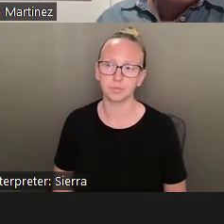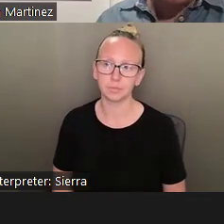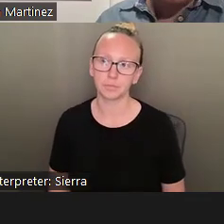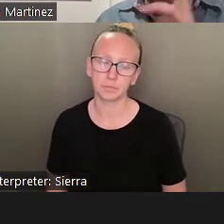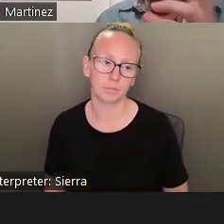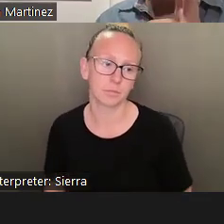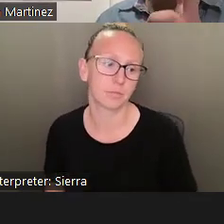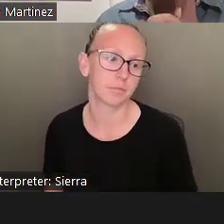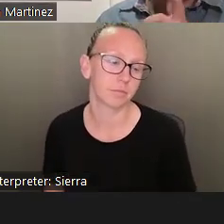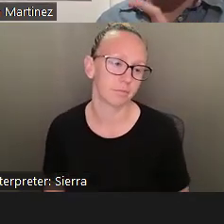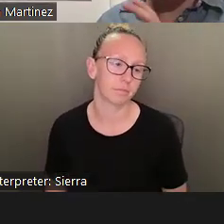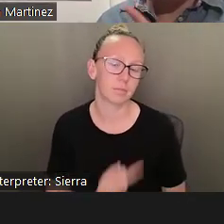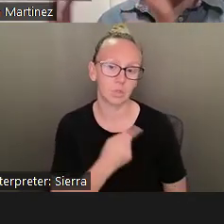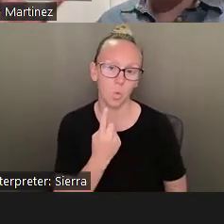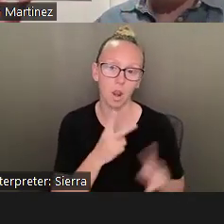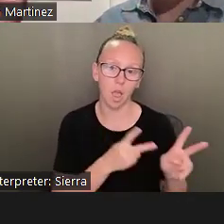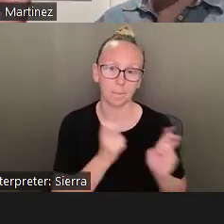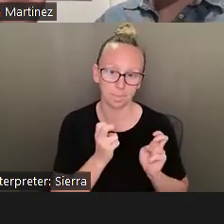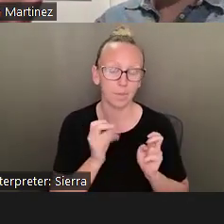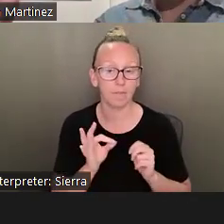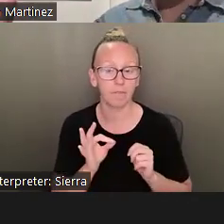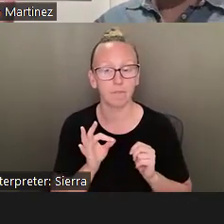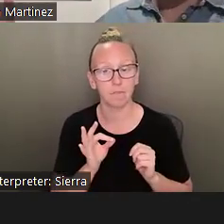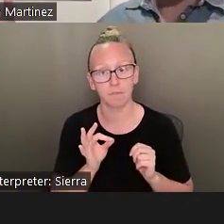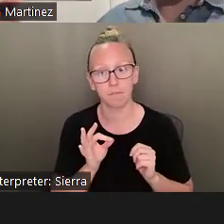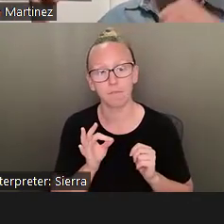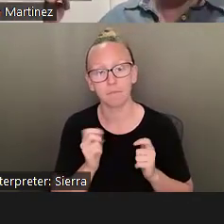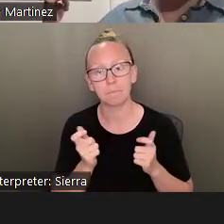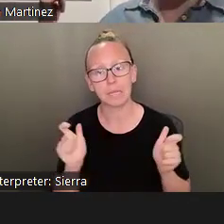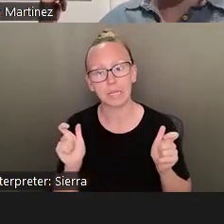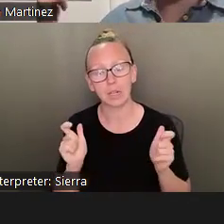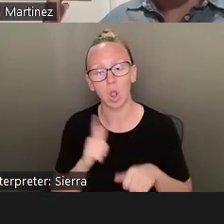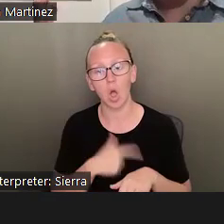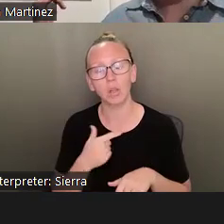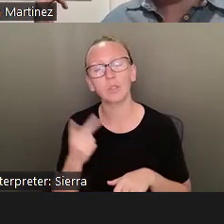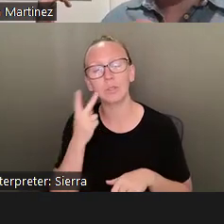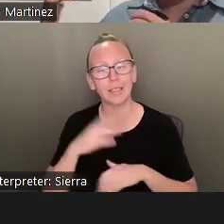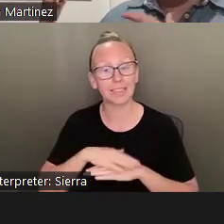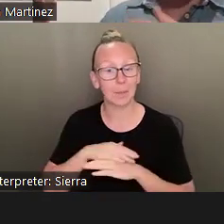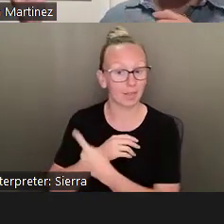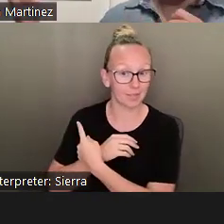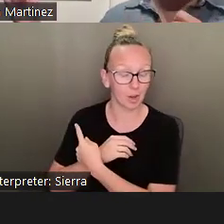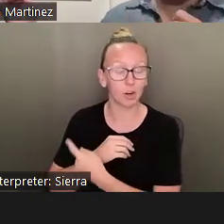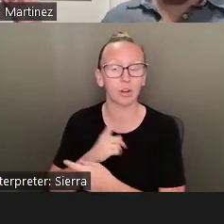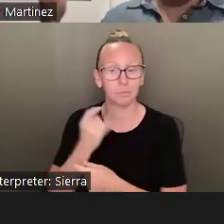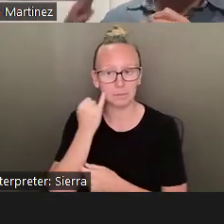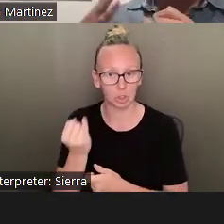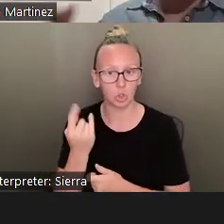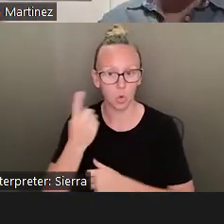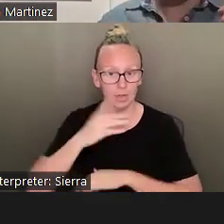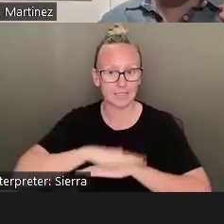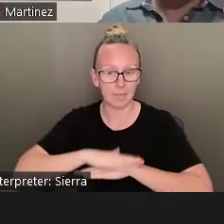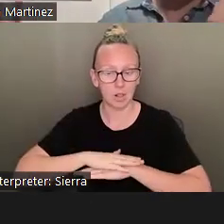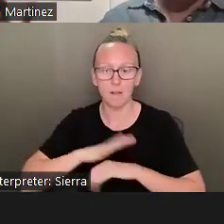And this is a fragment of a very long, big, like you'll see the tables in there. If you can imagine one of those tables